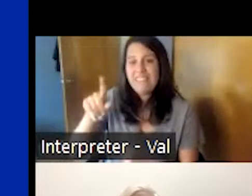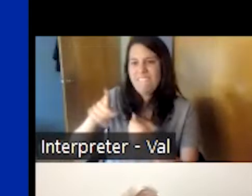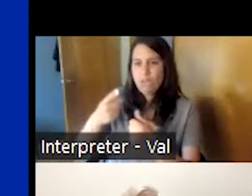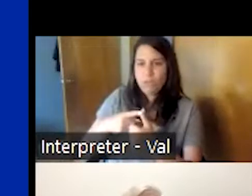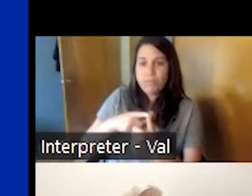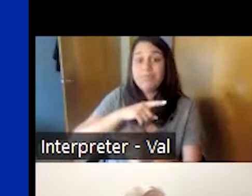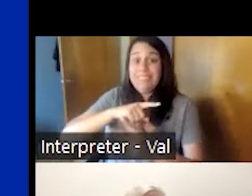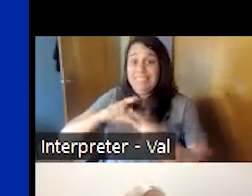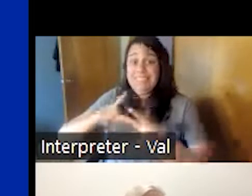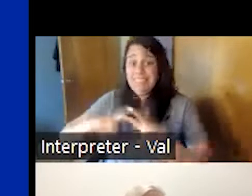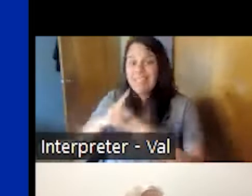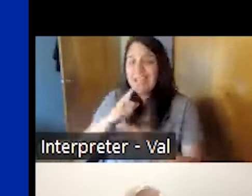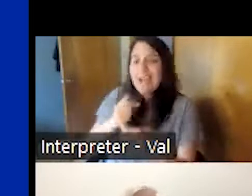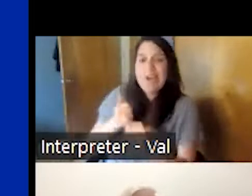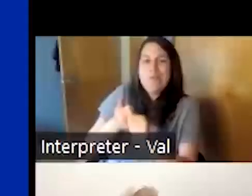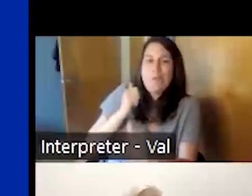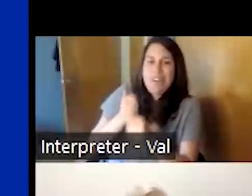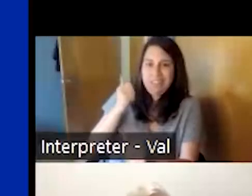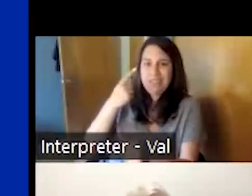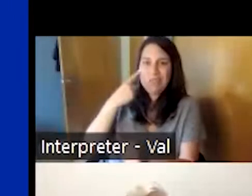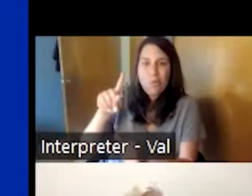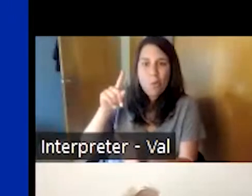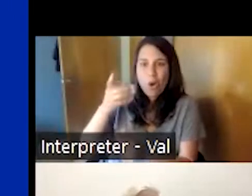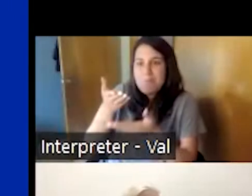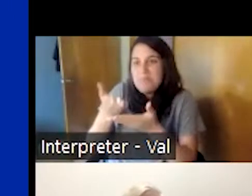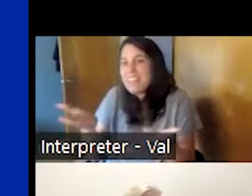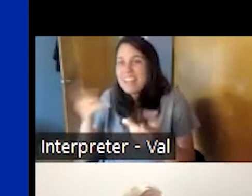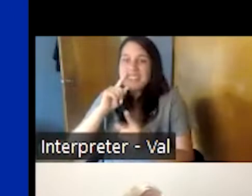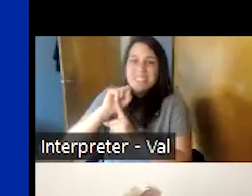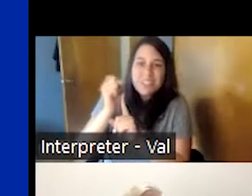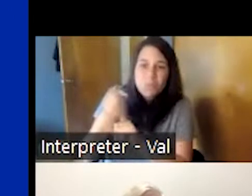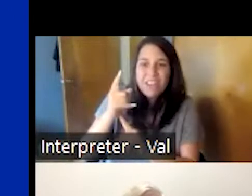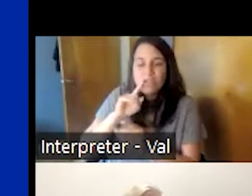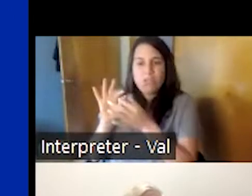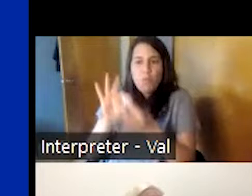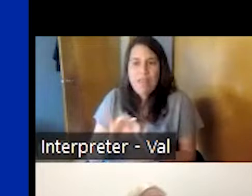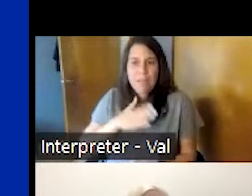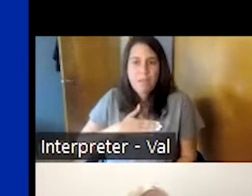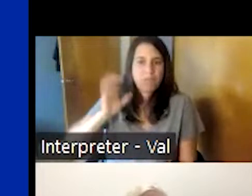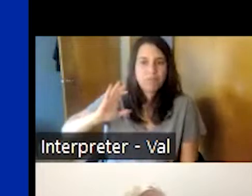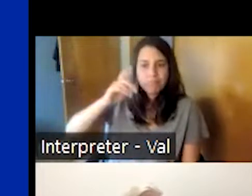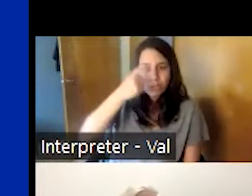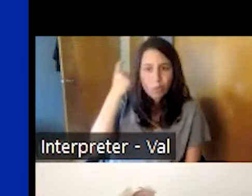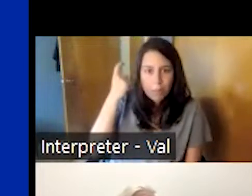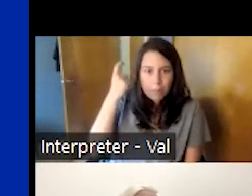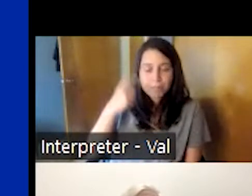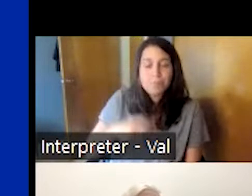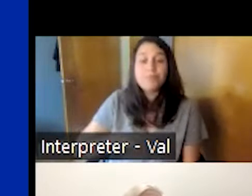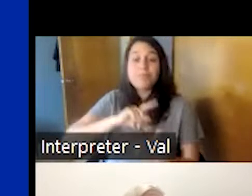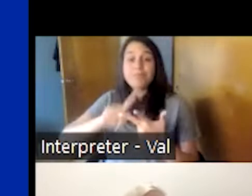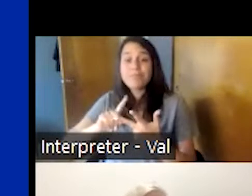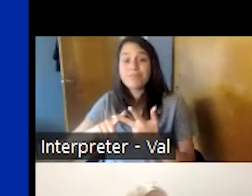a core symptom, avoiding memories, situations related to trauma. Over-arousal, as reflected